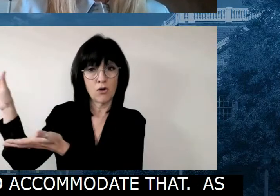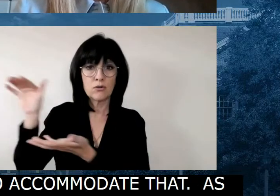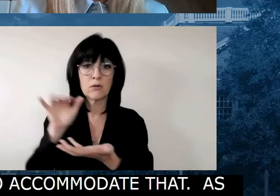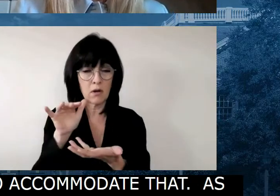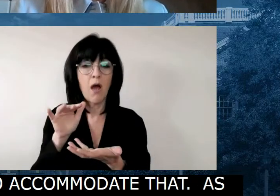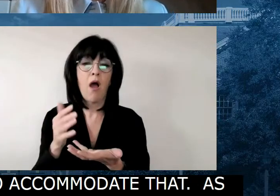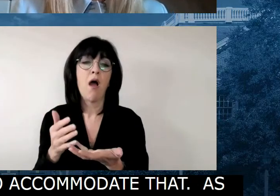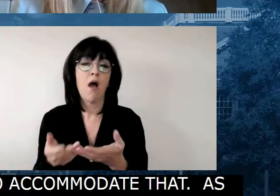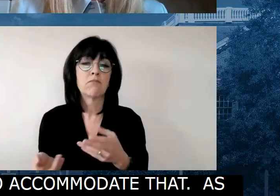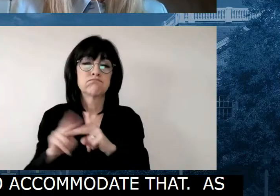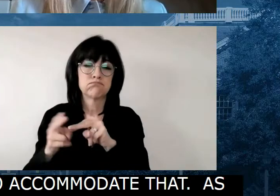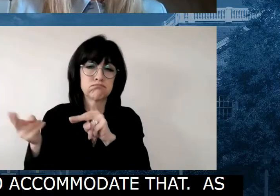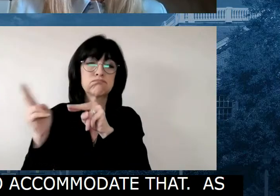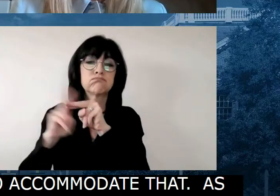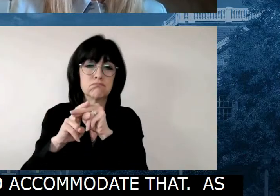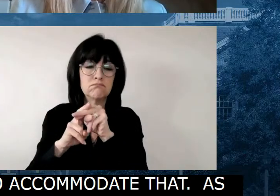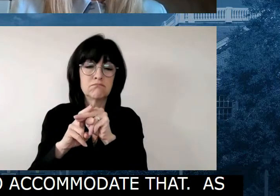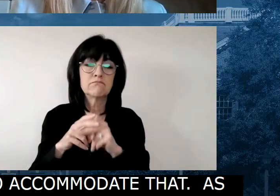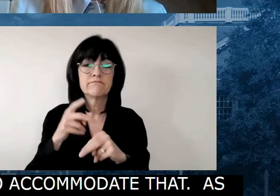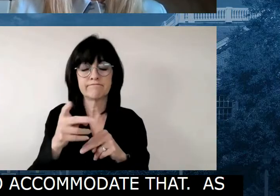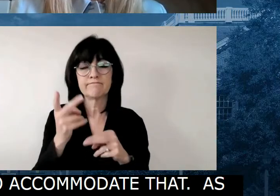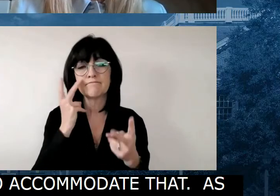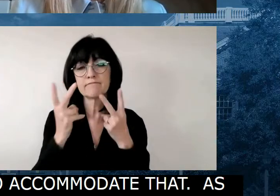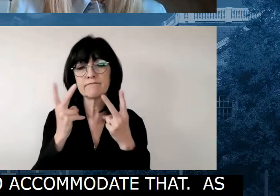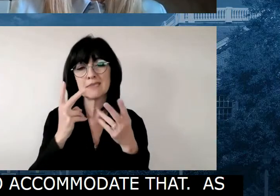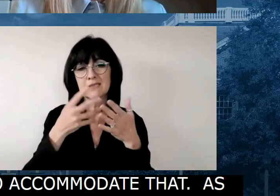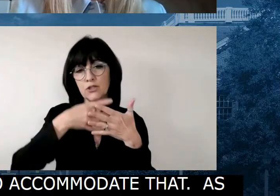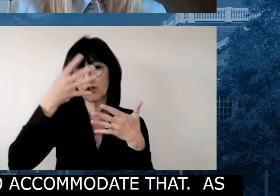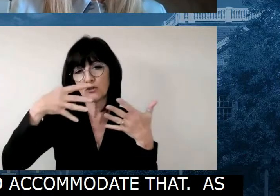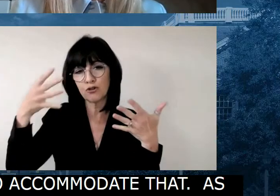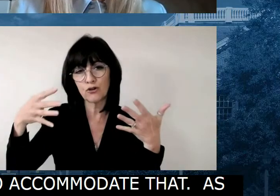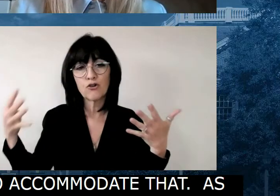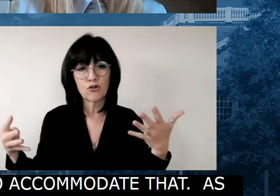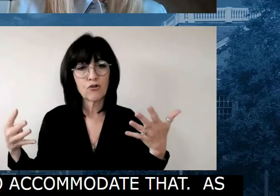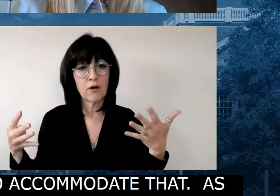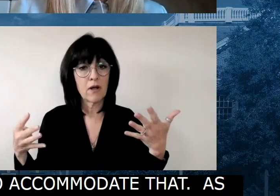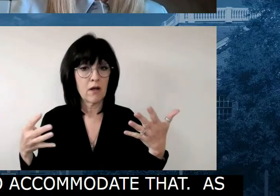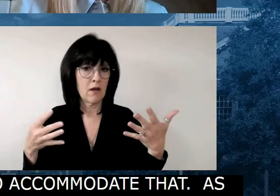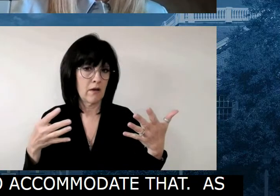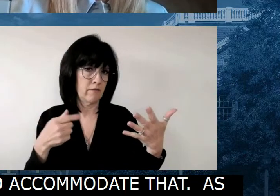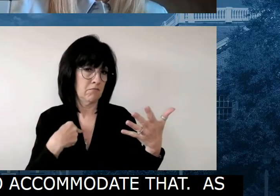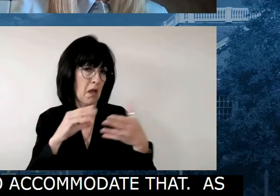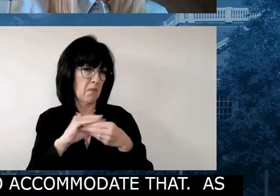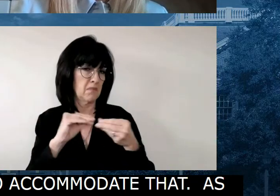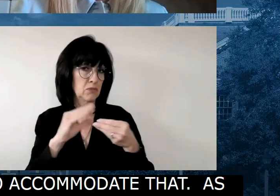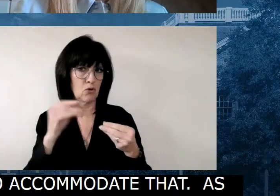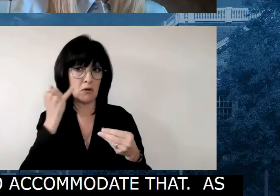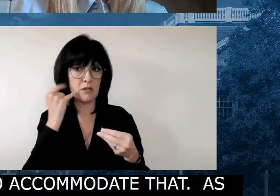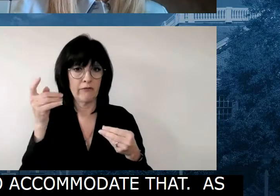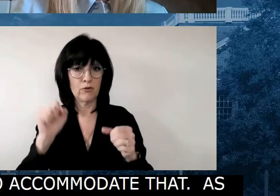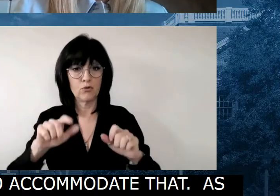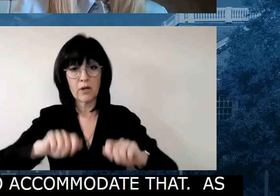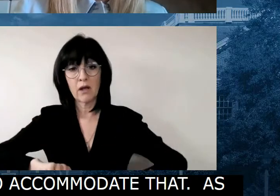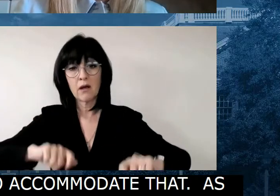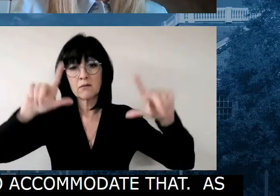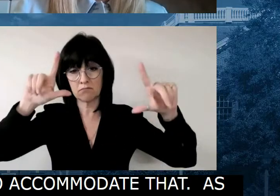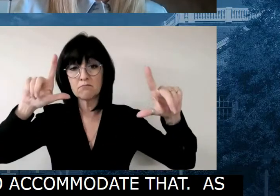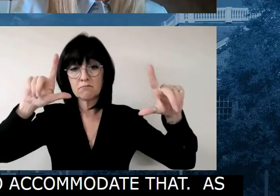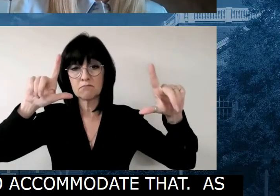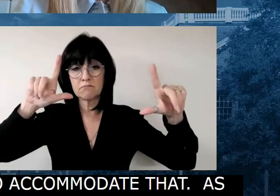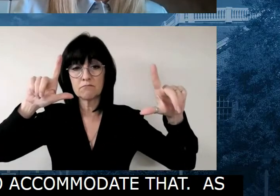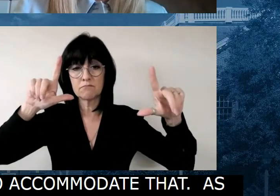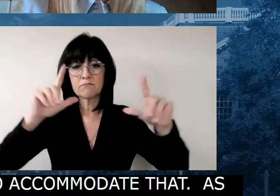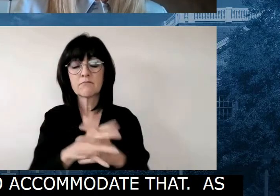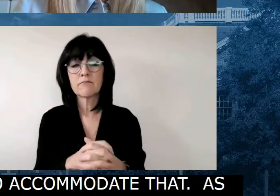see from the graph. And as I'm talking, if somebody could put that graph back up, you can see it.